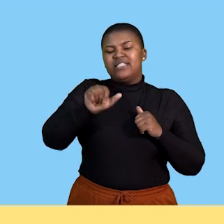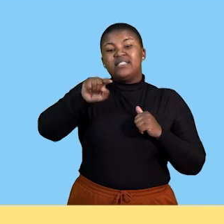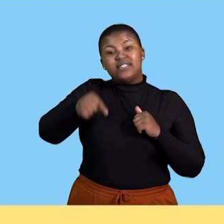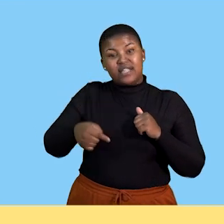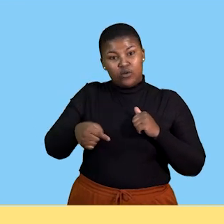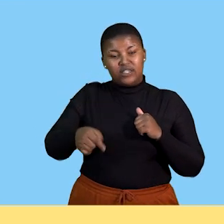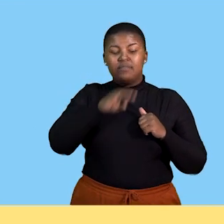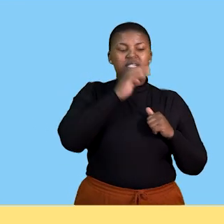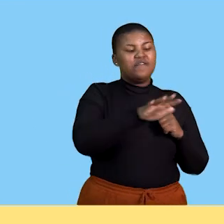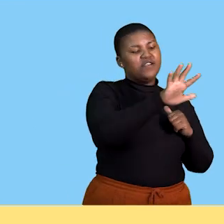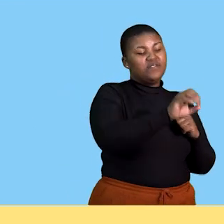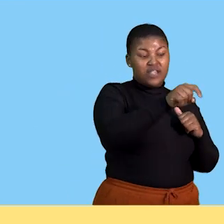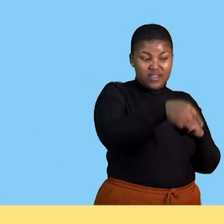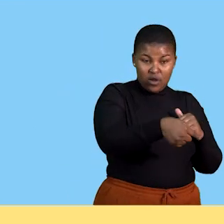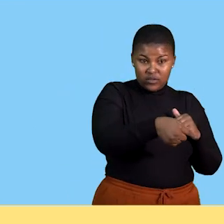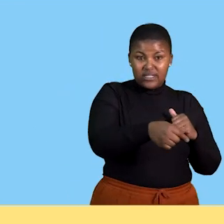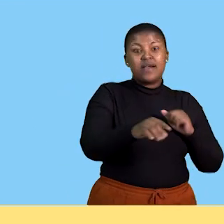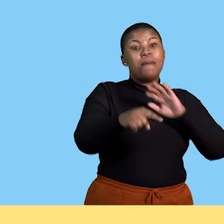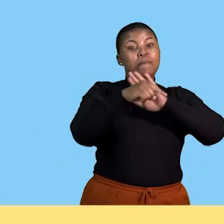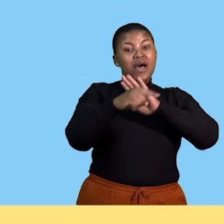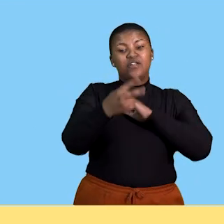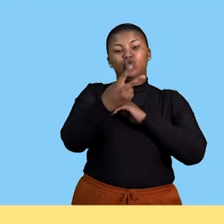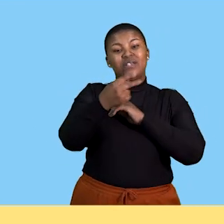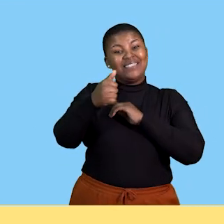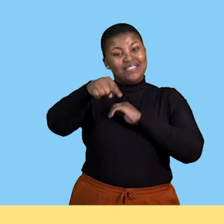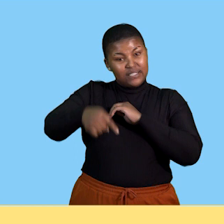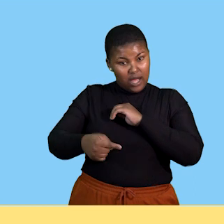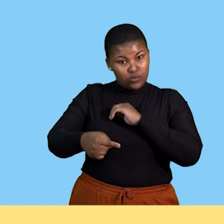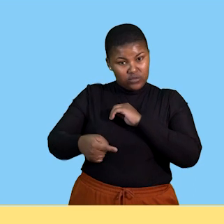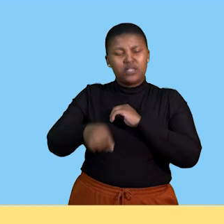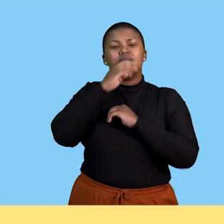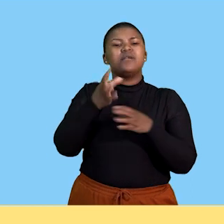50 minus 26,000.